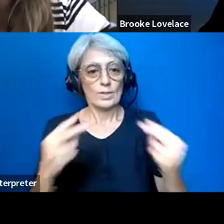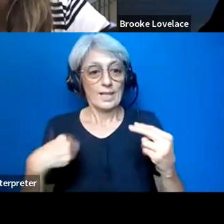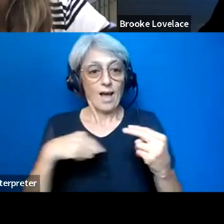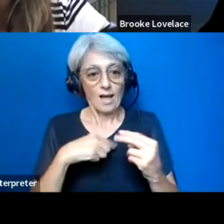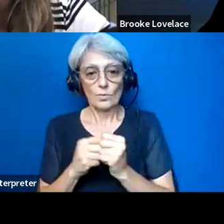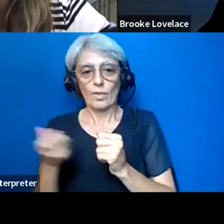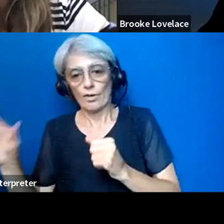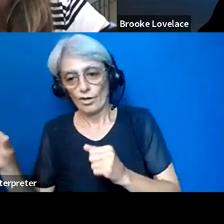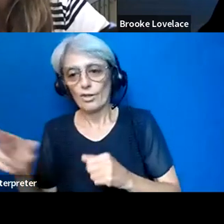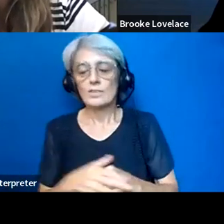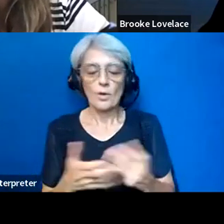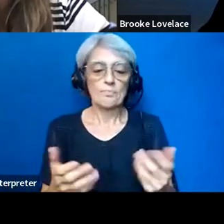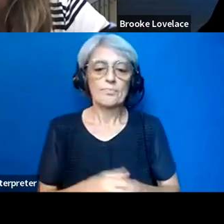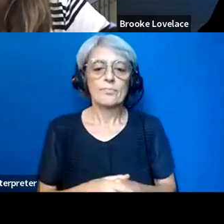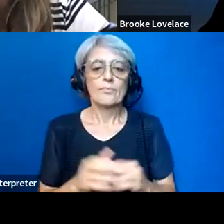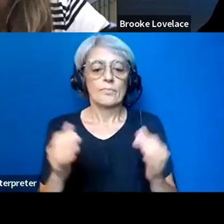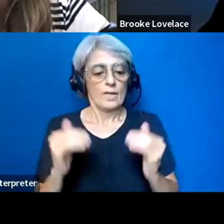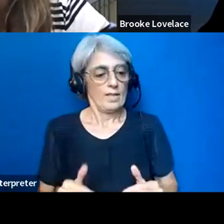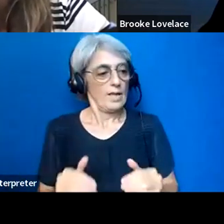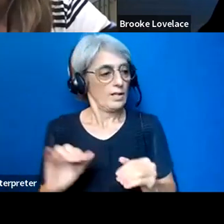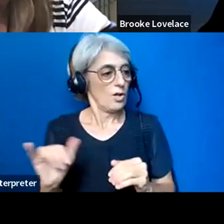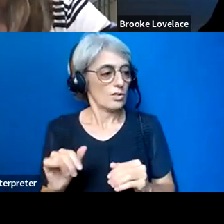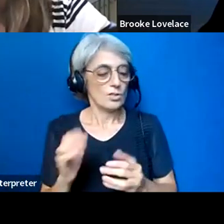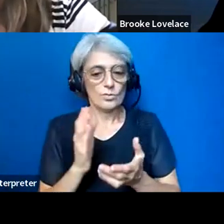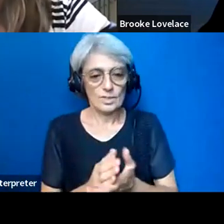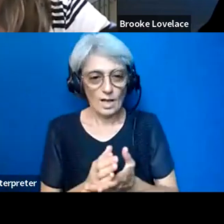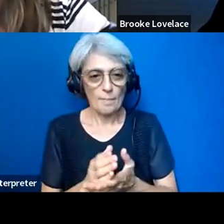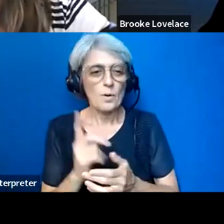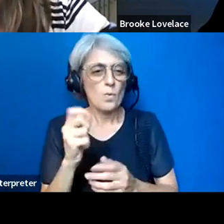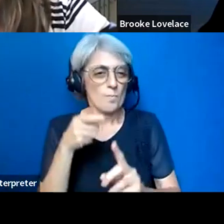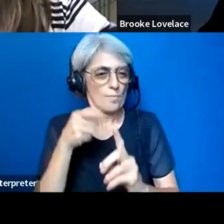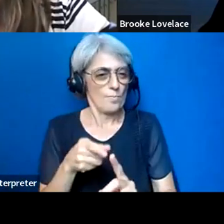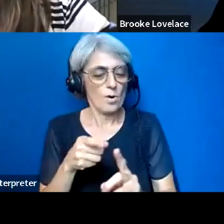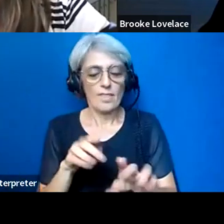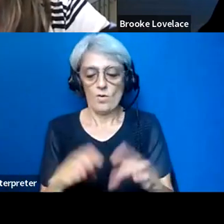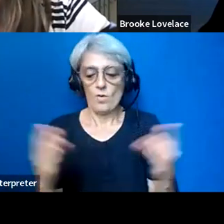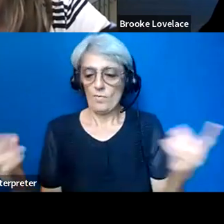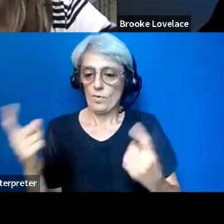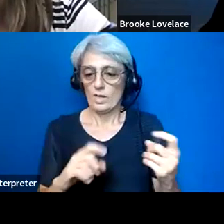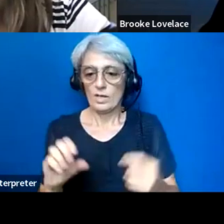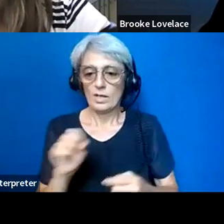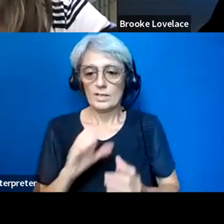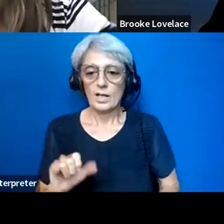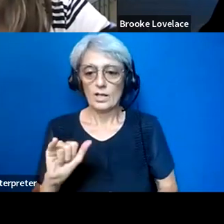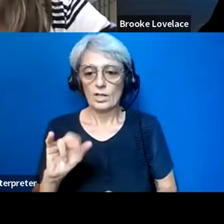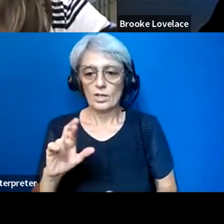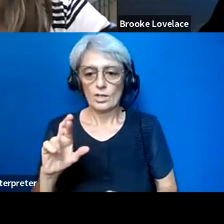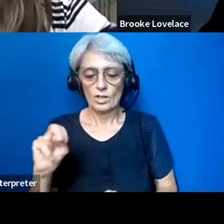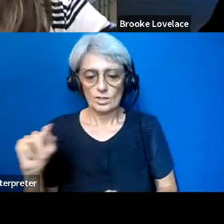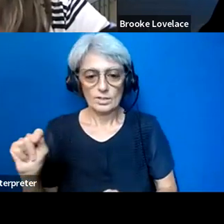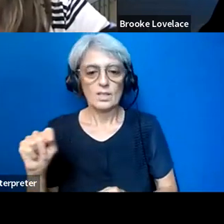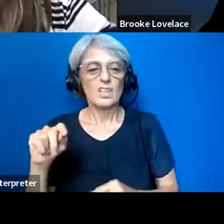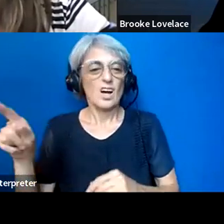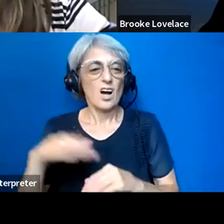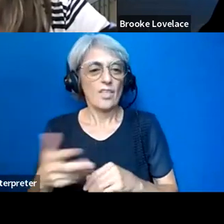So, and then just to stop, one last point, and then I'll open up for questions. Senator Ernst, she currently serves on 3 committees out in